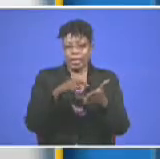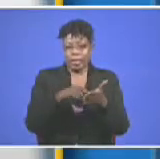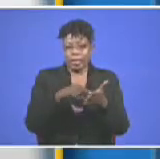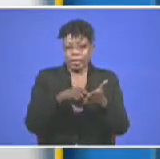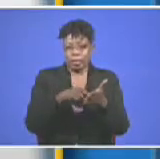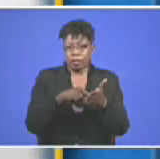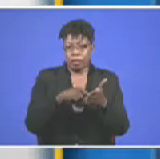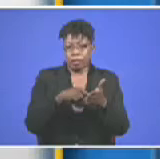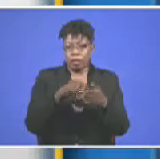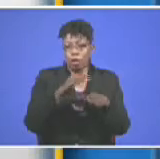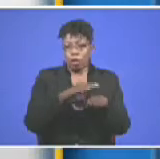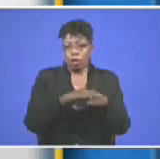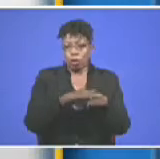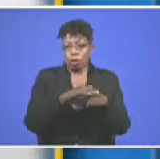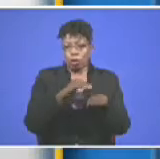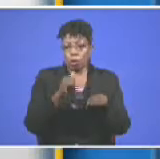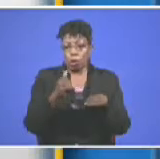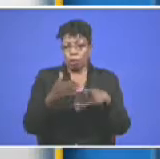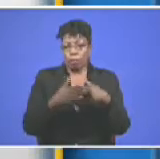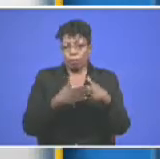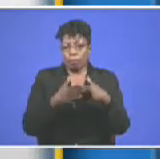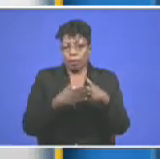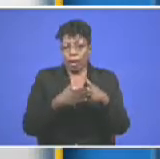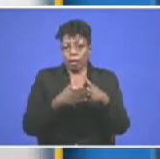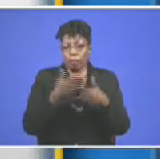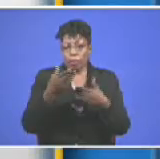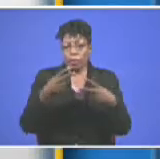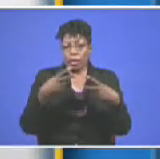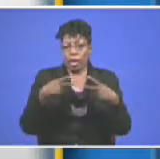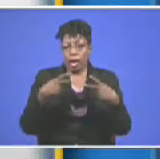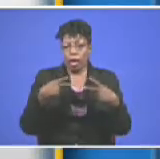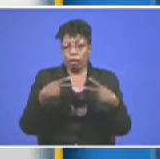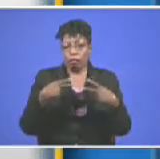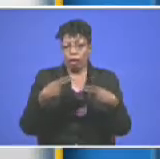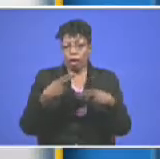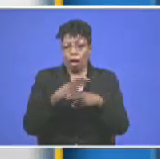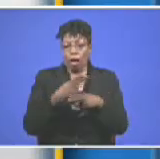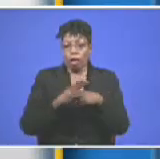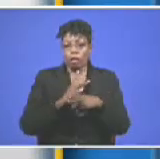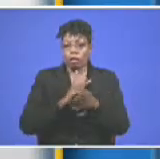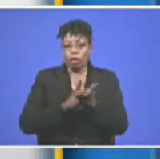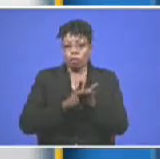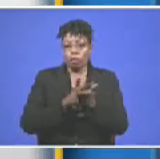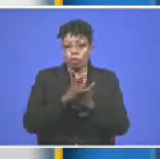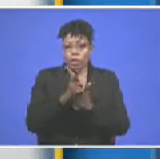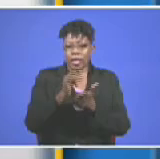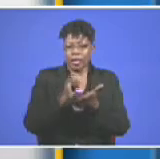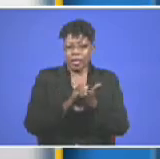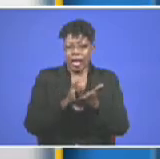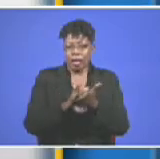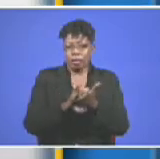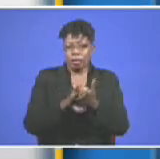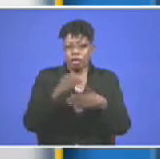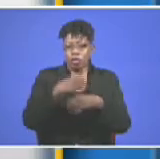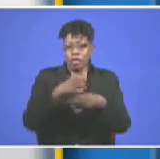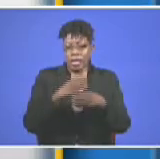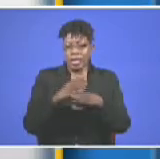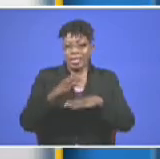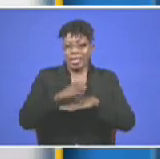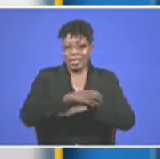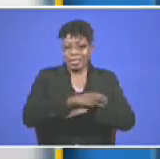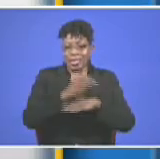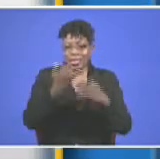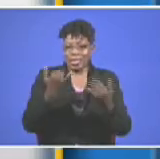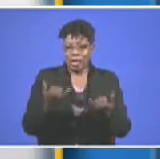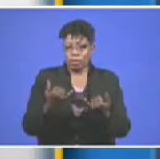comes amidst concern that it may contain trace amounts of an impurity that may cause cancer. The health minister explained how the